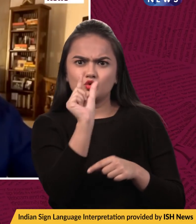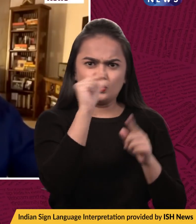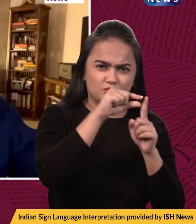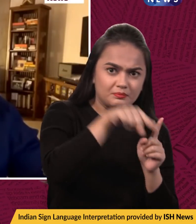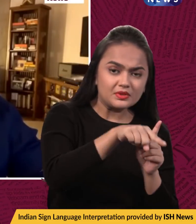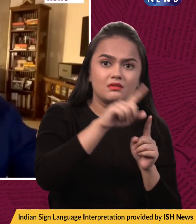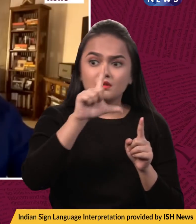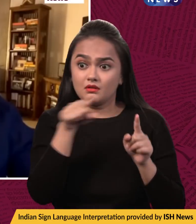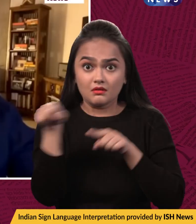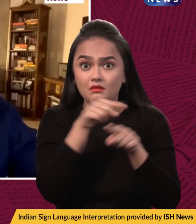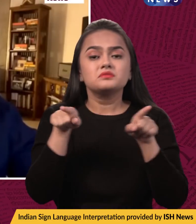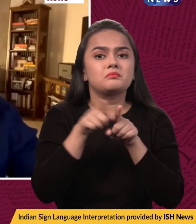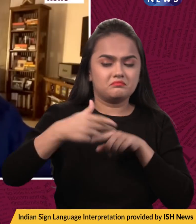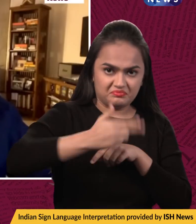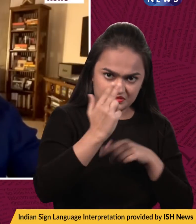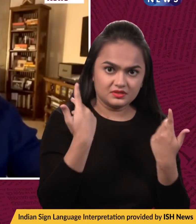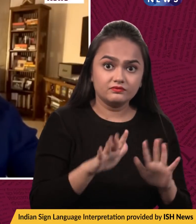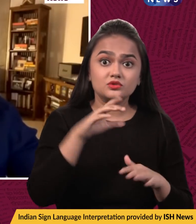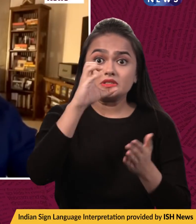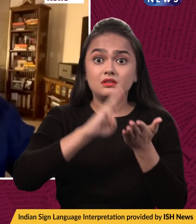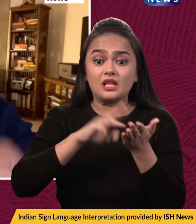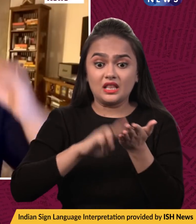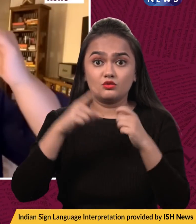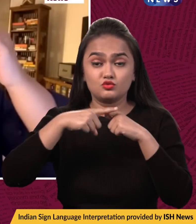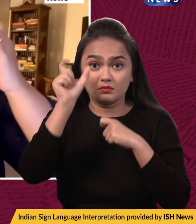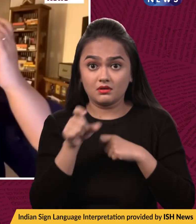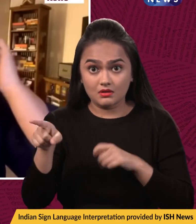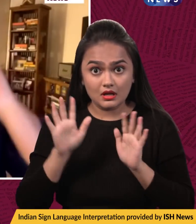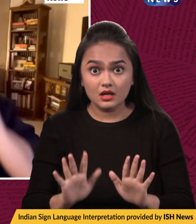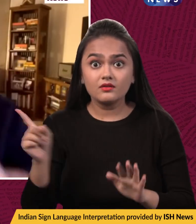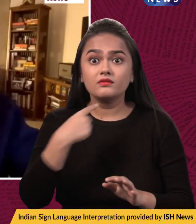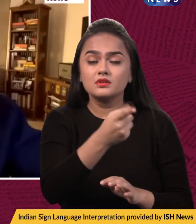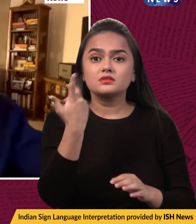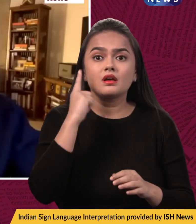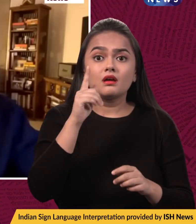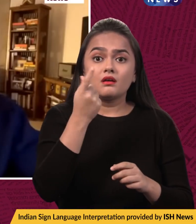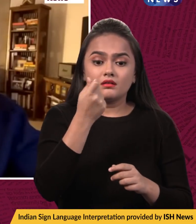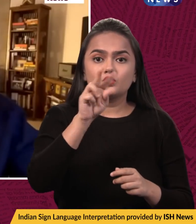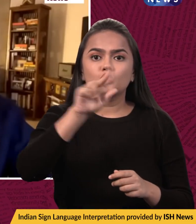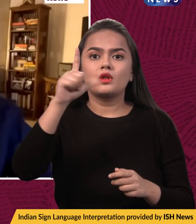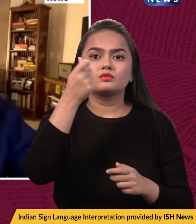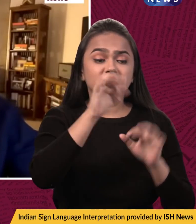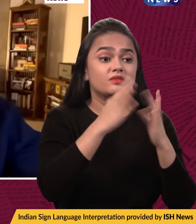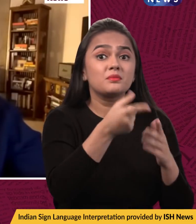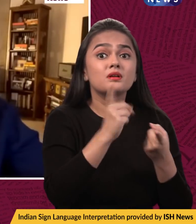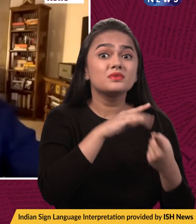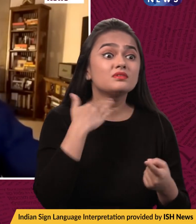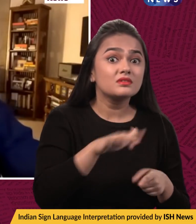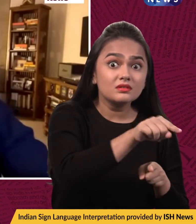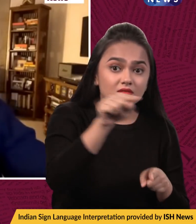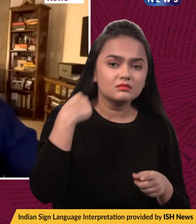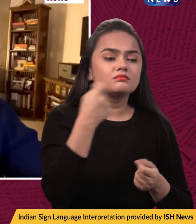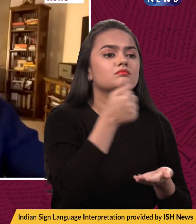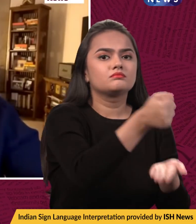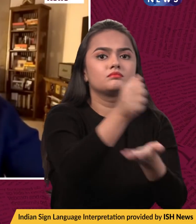Bihar were killed by militants as well. Bihar Chief Minister Nitish Kumar has announced ex gratia of 2 lakh rupees to the family of